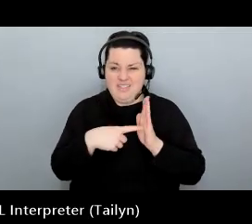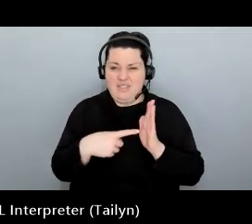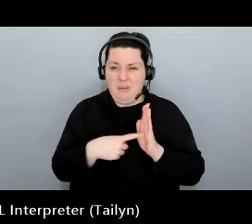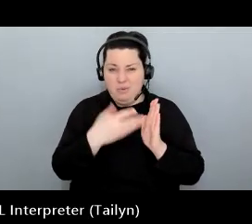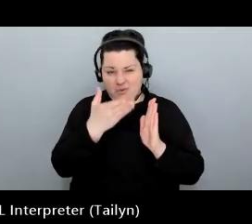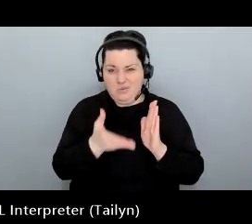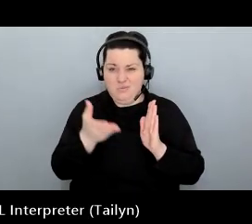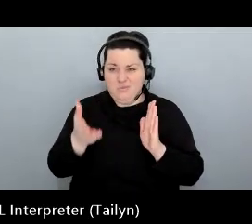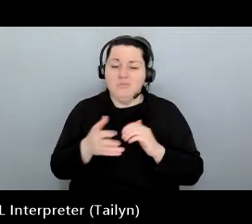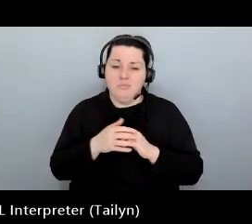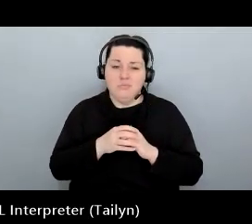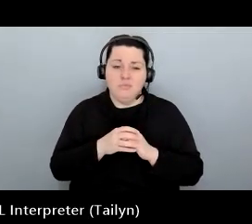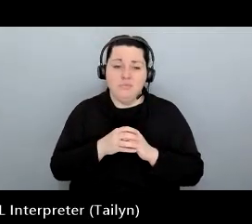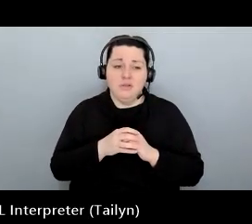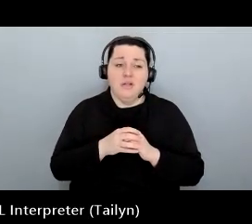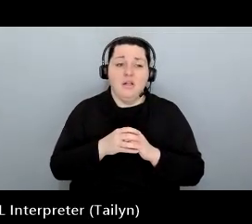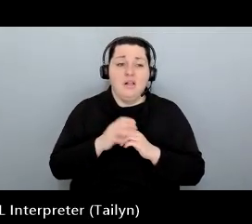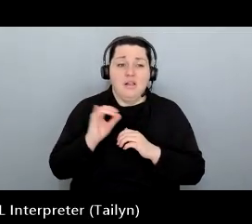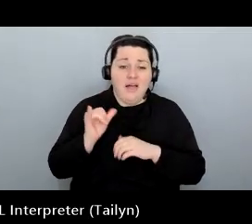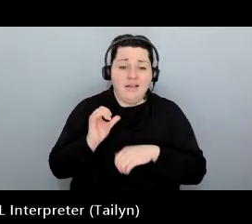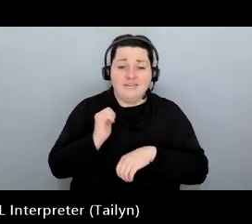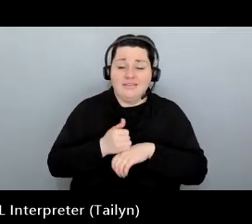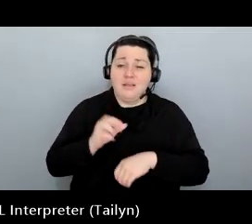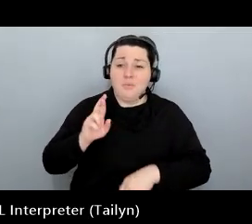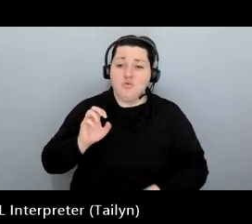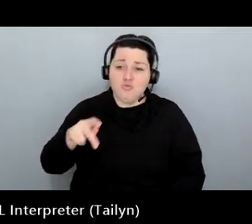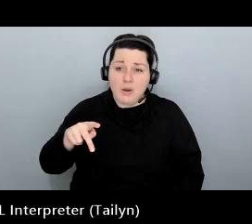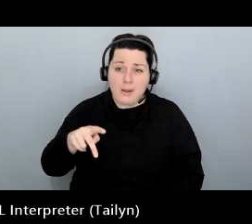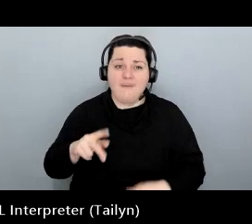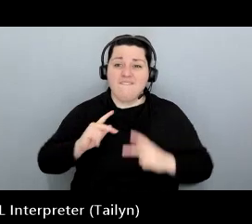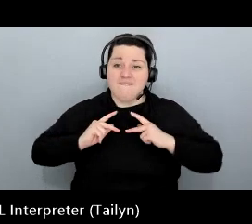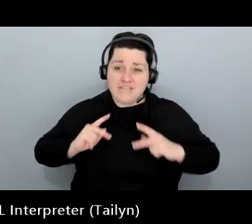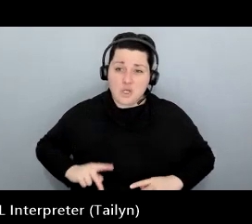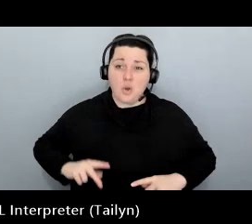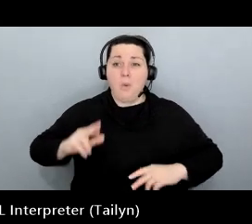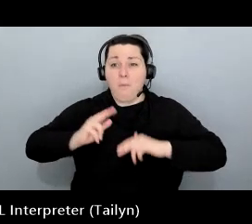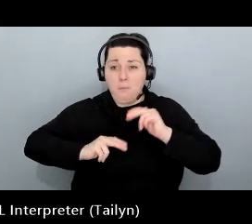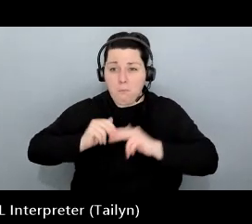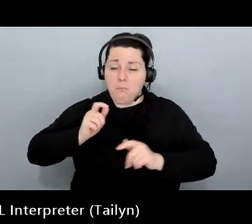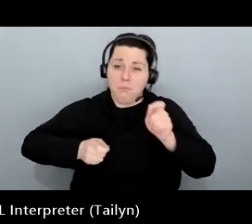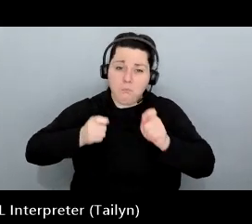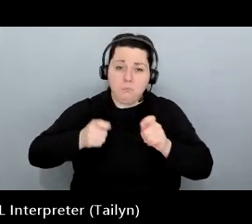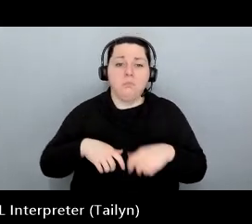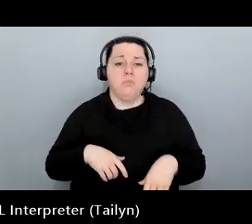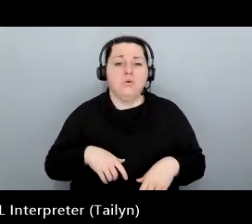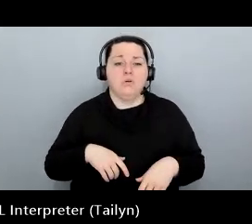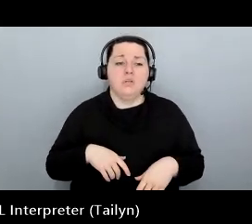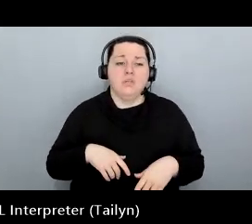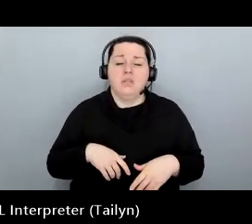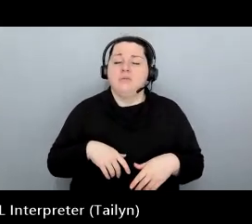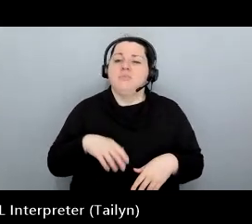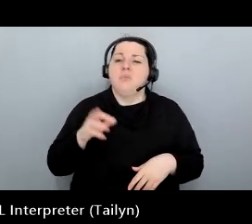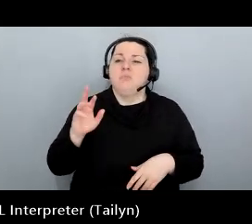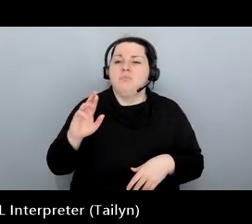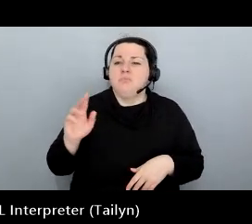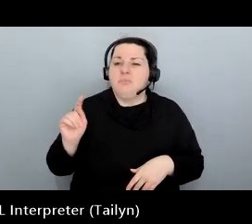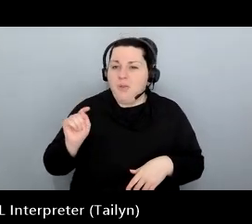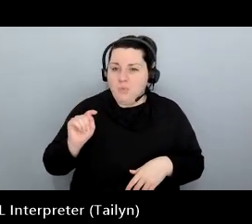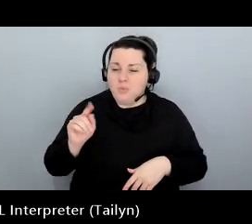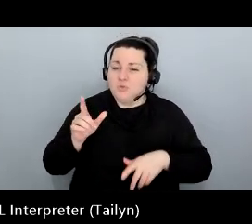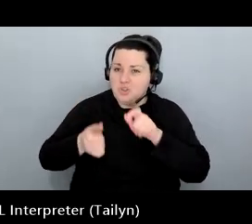in addition to doing things like installing ramps or other physical modifications, such as, like, altering restrooms or